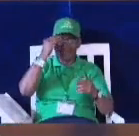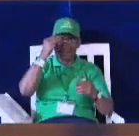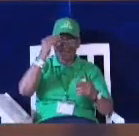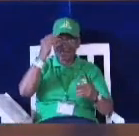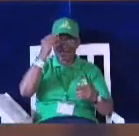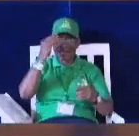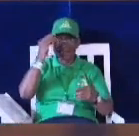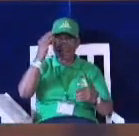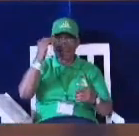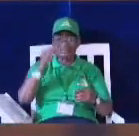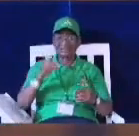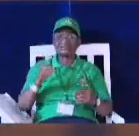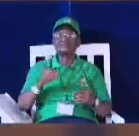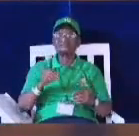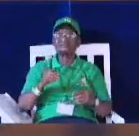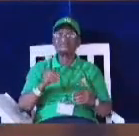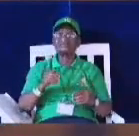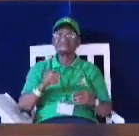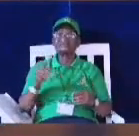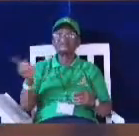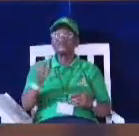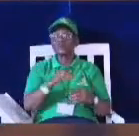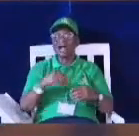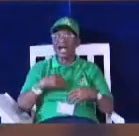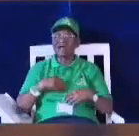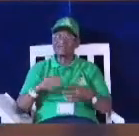you also have stomach disorder.